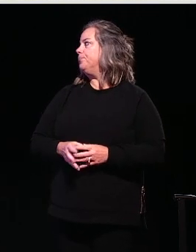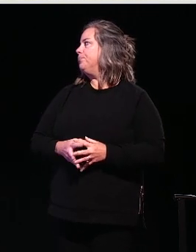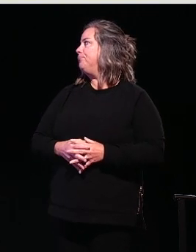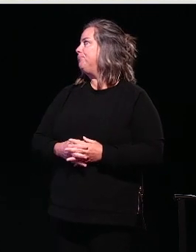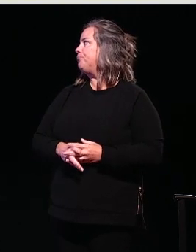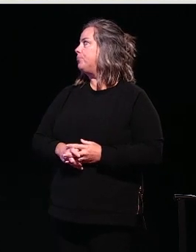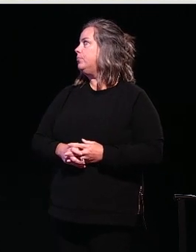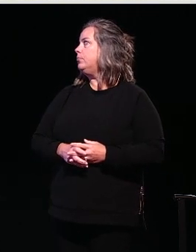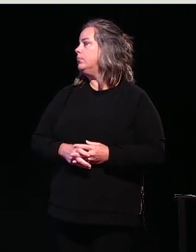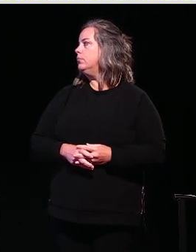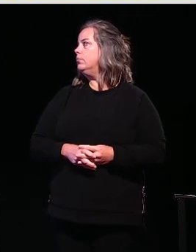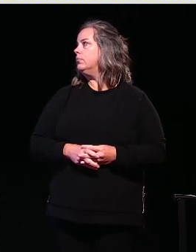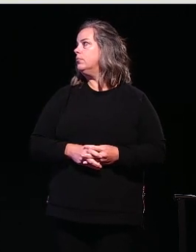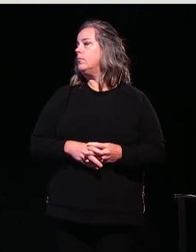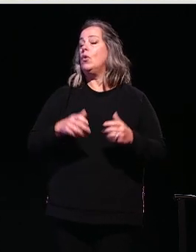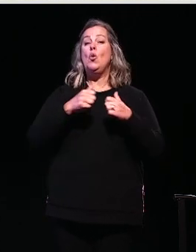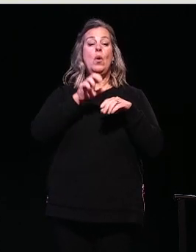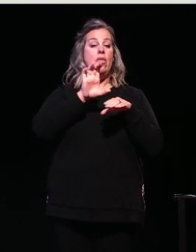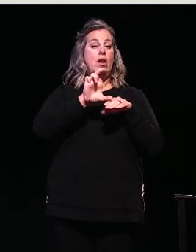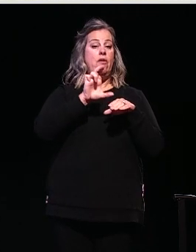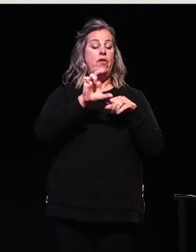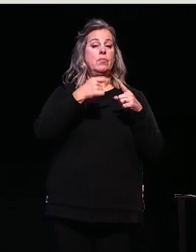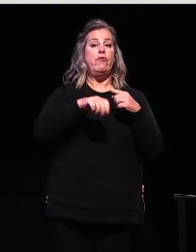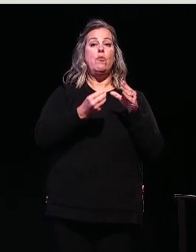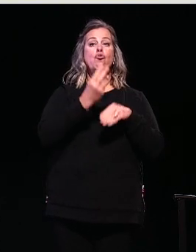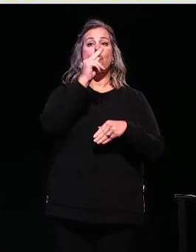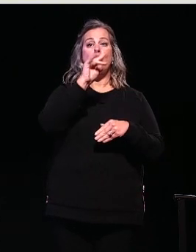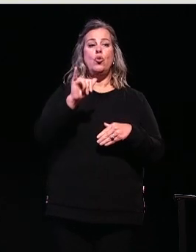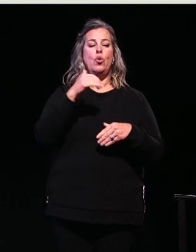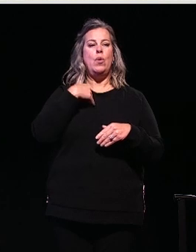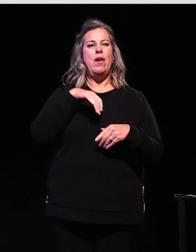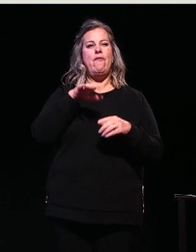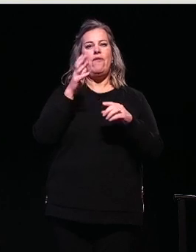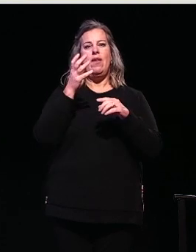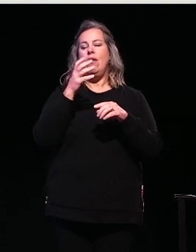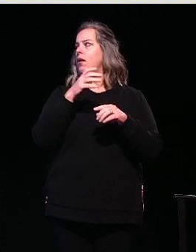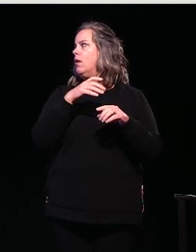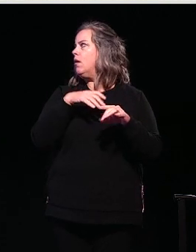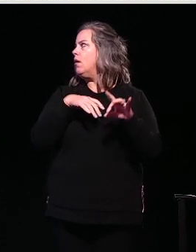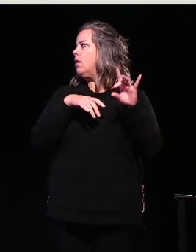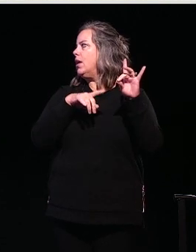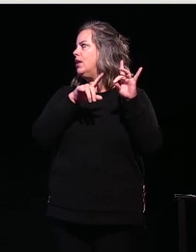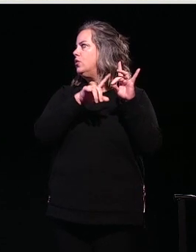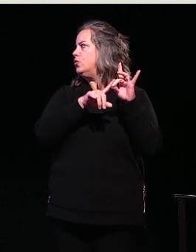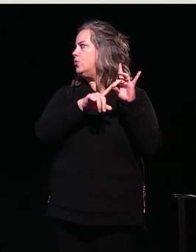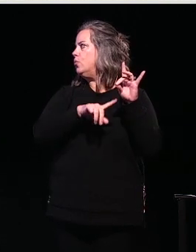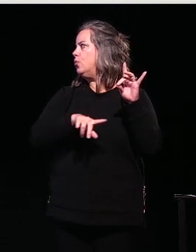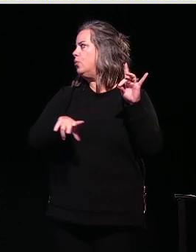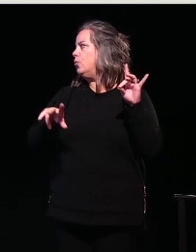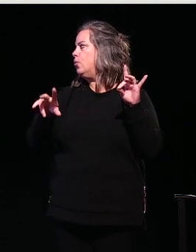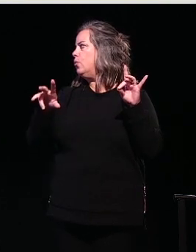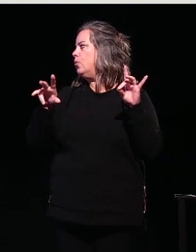So with the investment from Grow New York, we're unlocking high-value jobs, anywhere from 8 to 3 jobs, and unlocking reoccurring